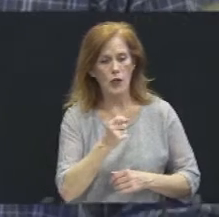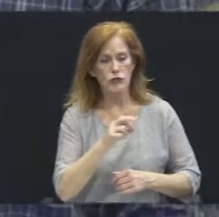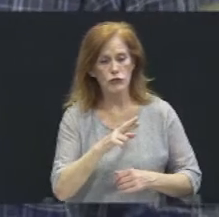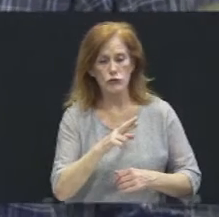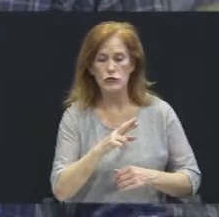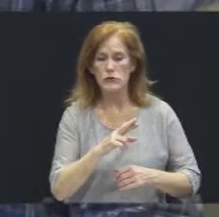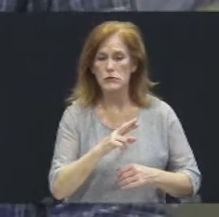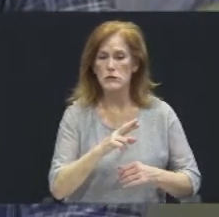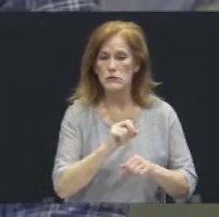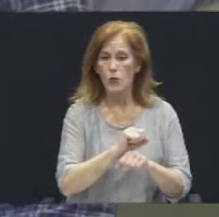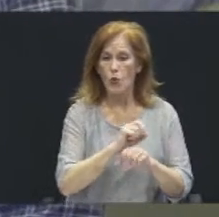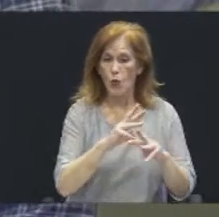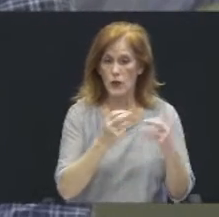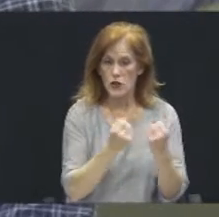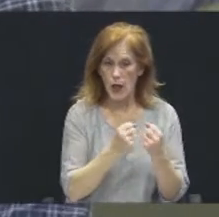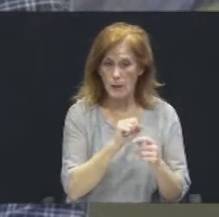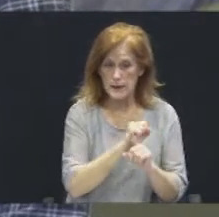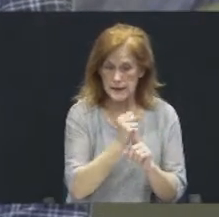employment.